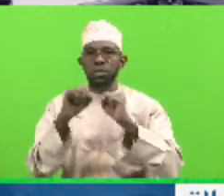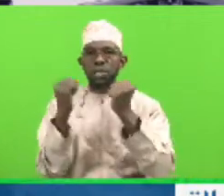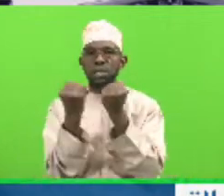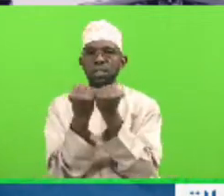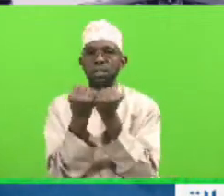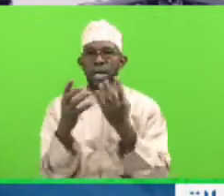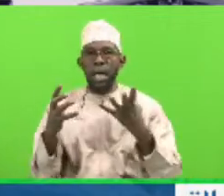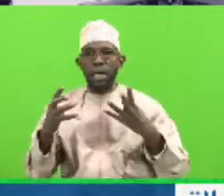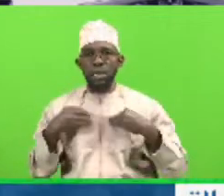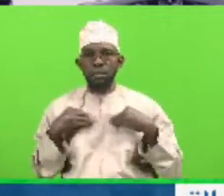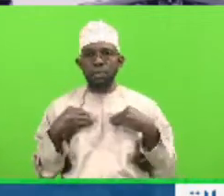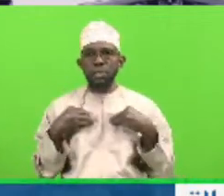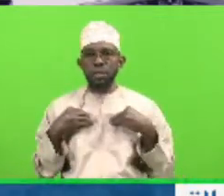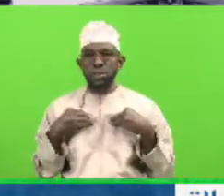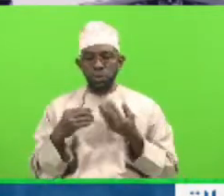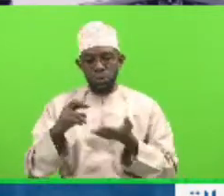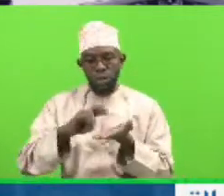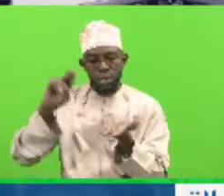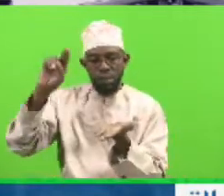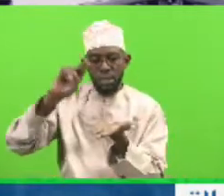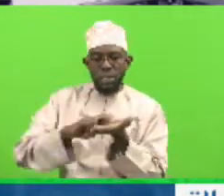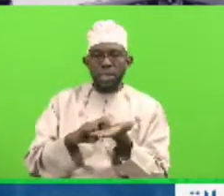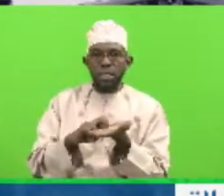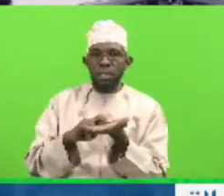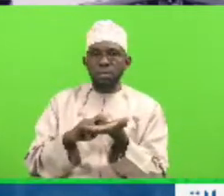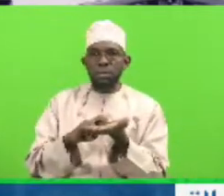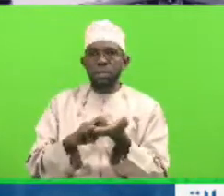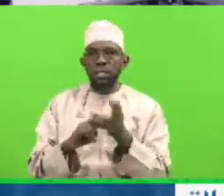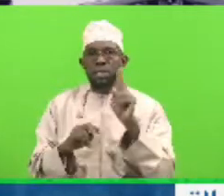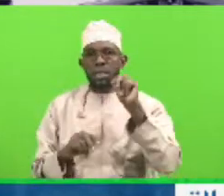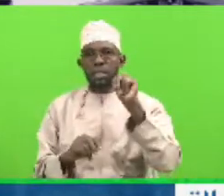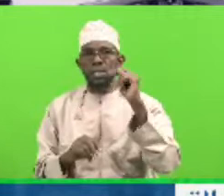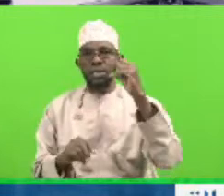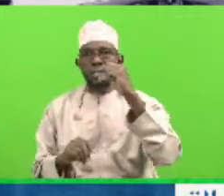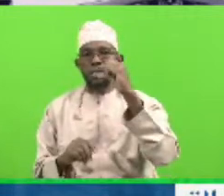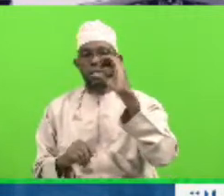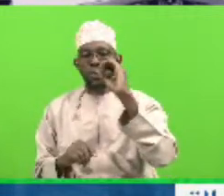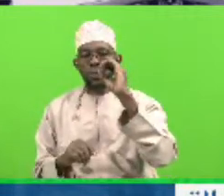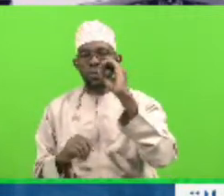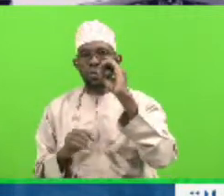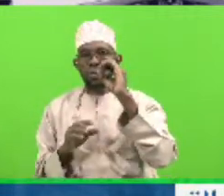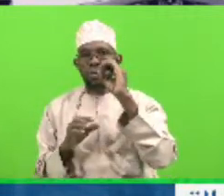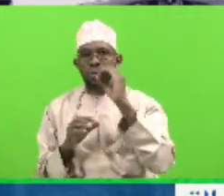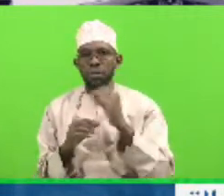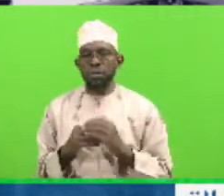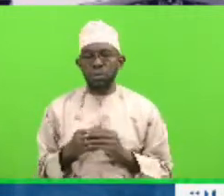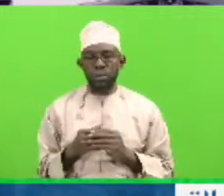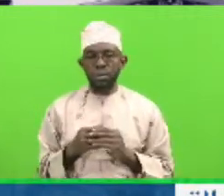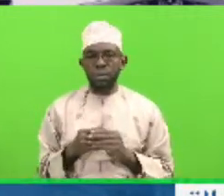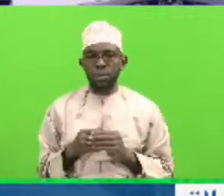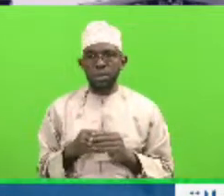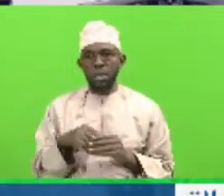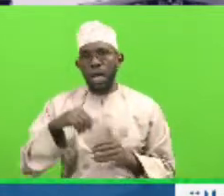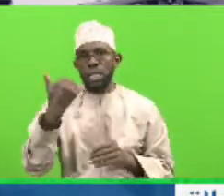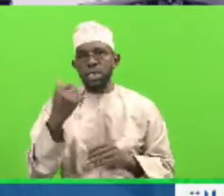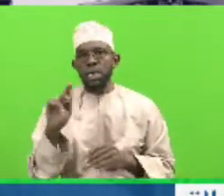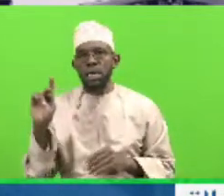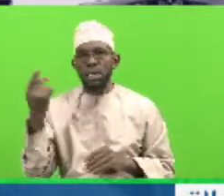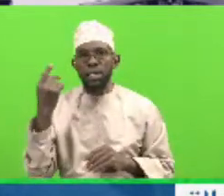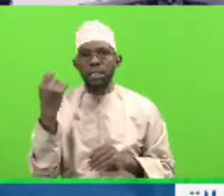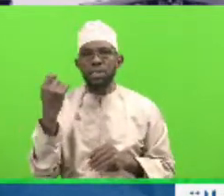be allowed to register themselves as non-governmental organizations. Like other